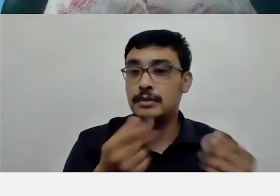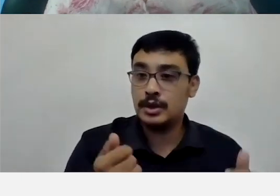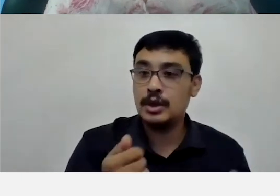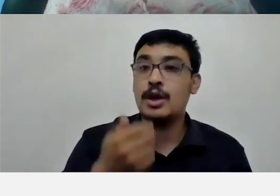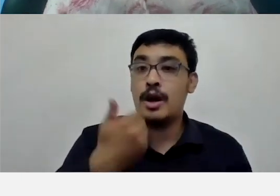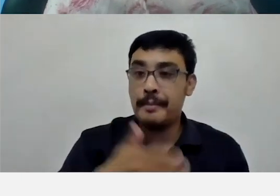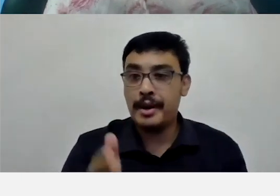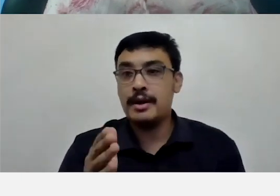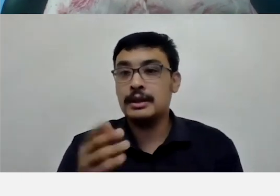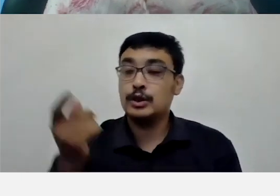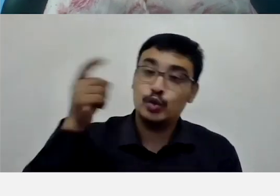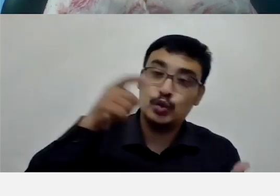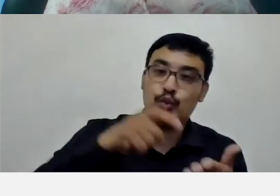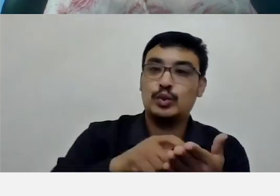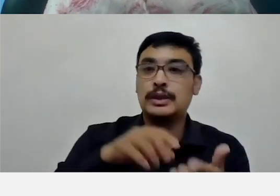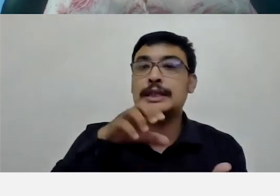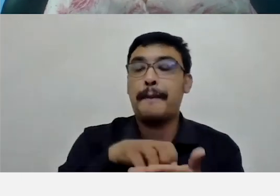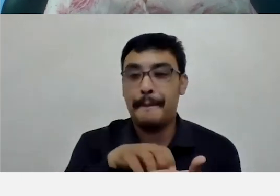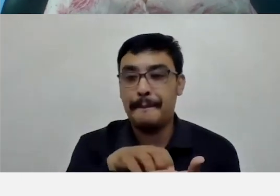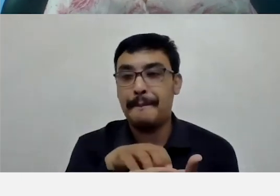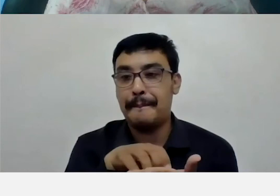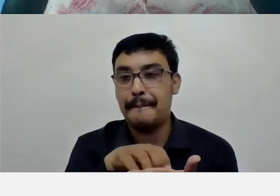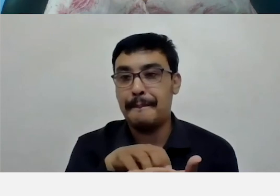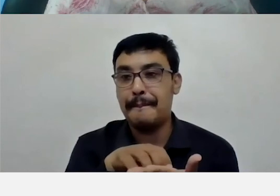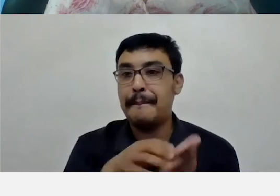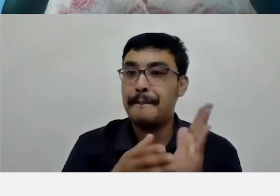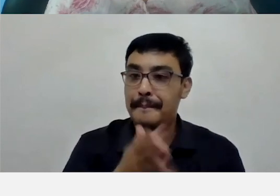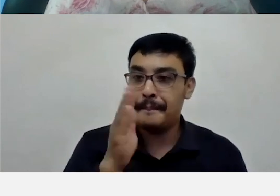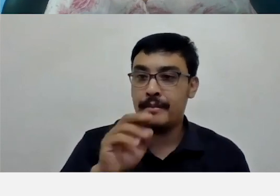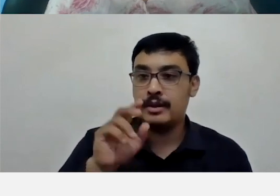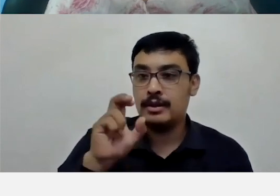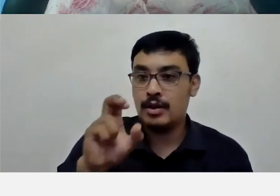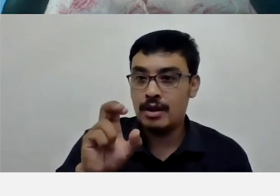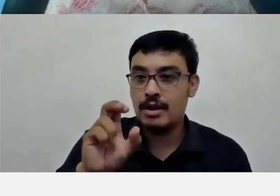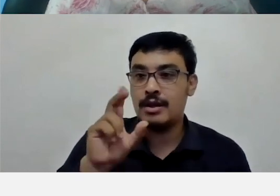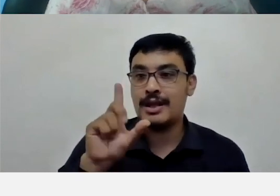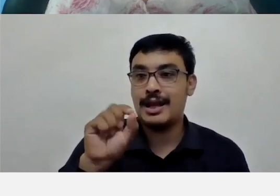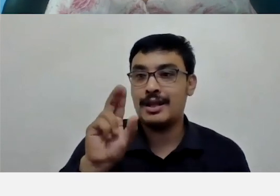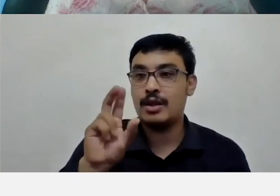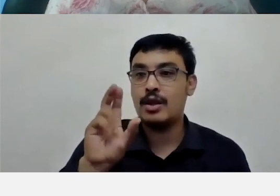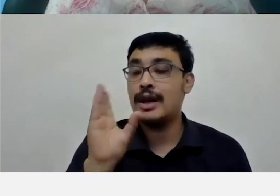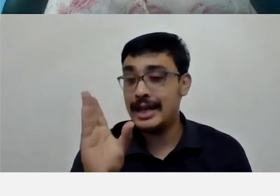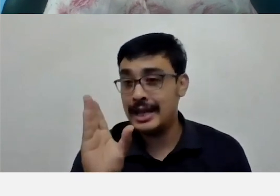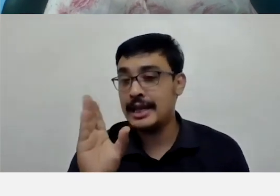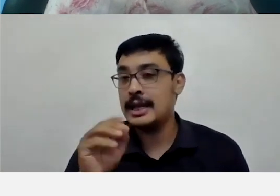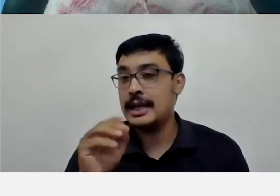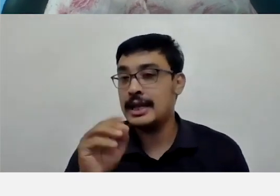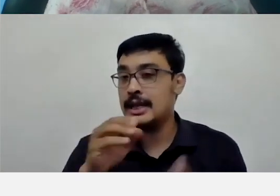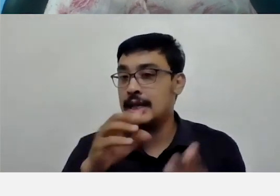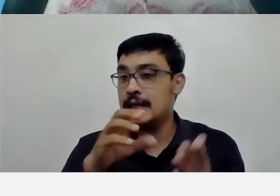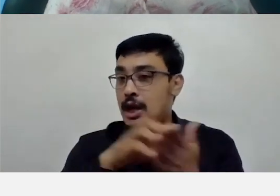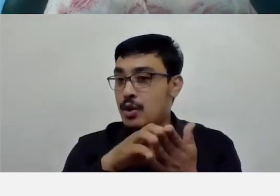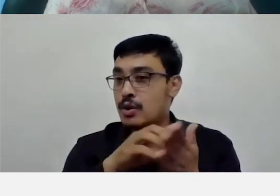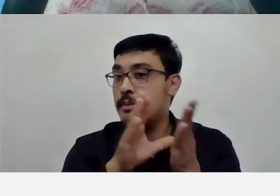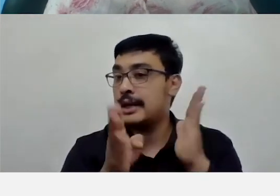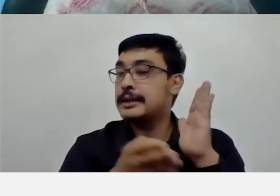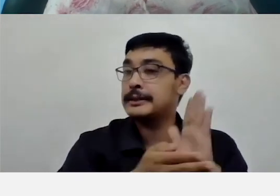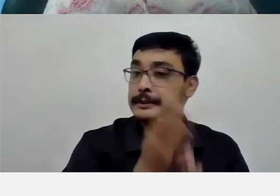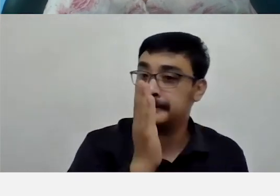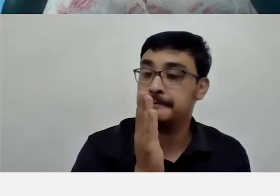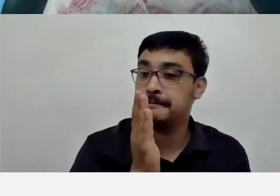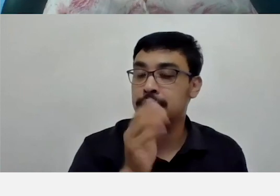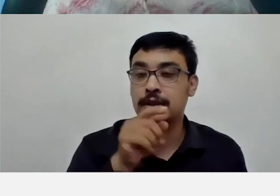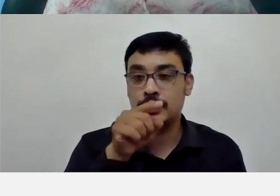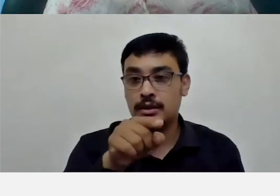same alley that come to behind the Dattatreya Square. And from that alley, from that